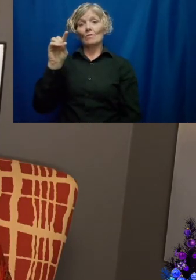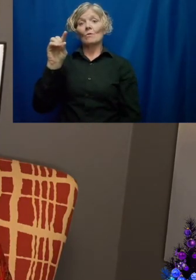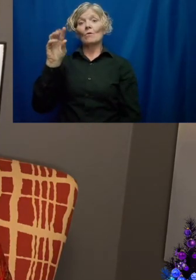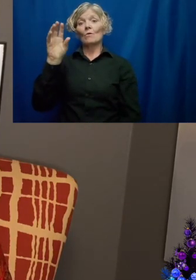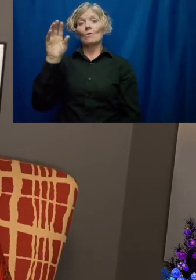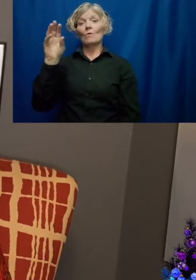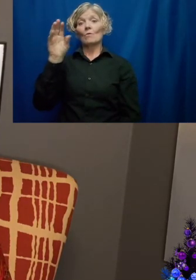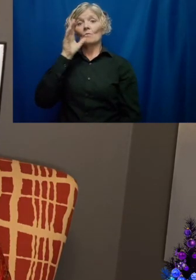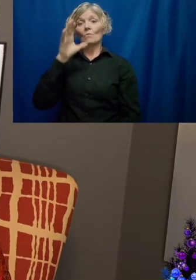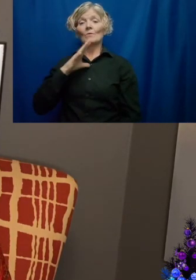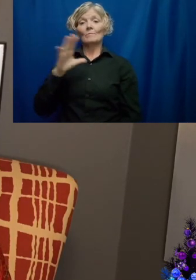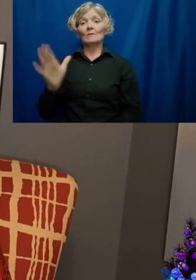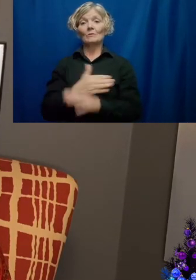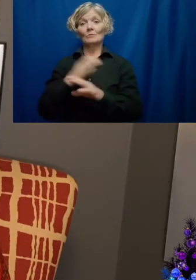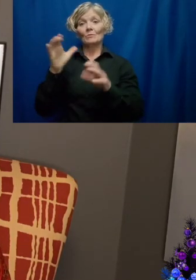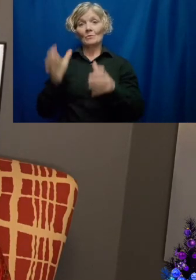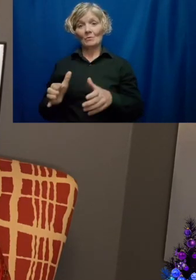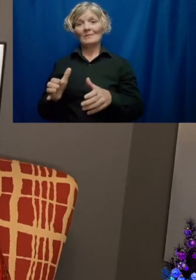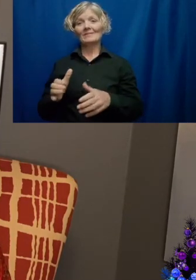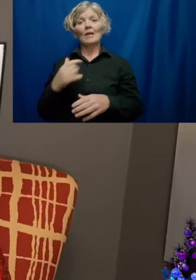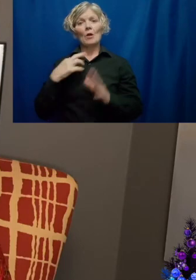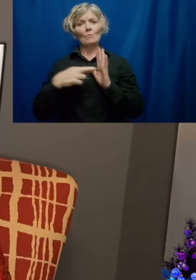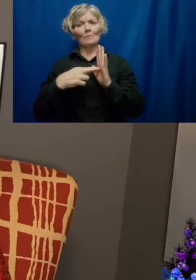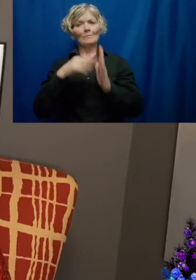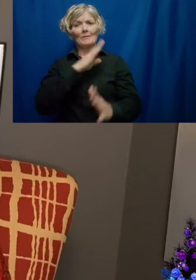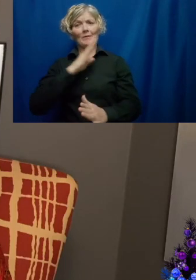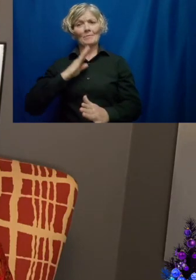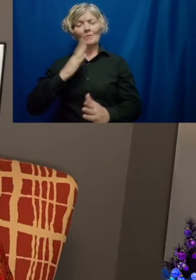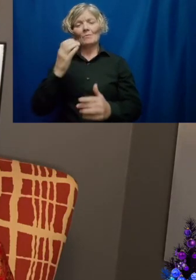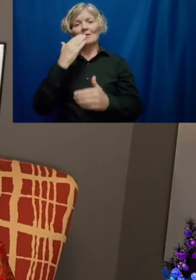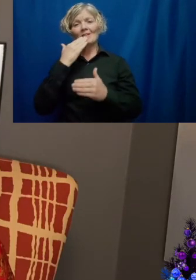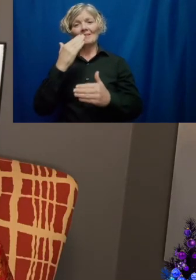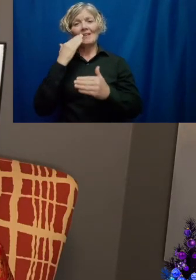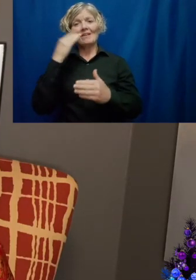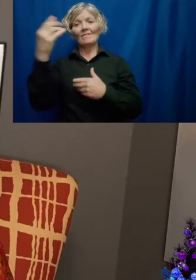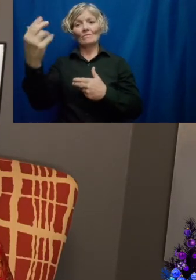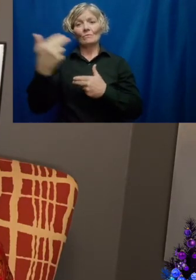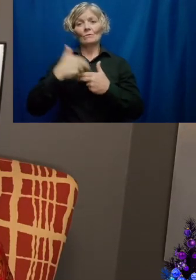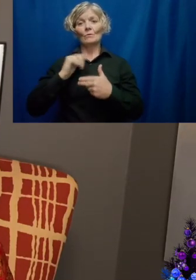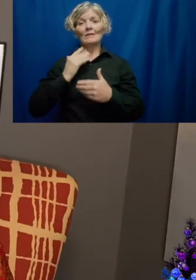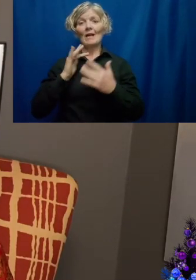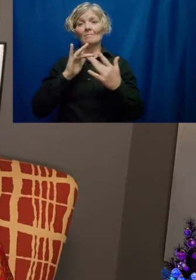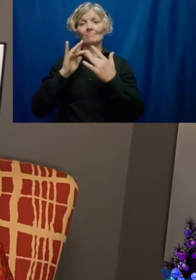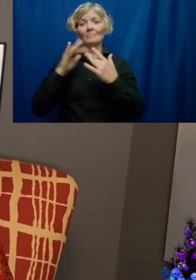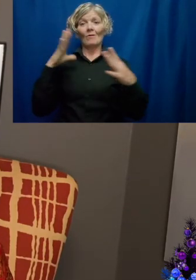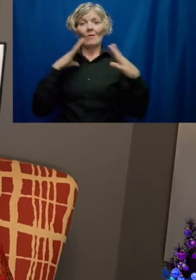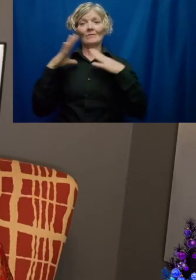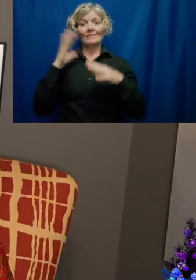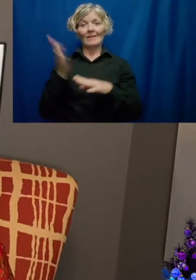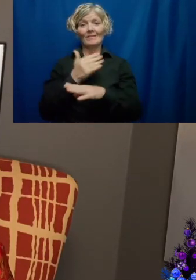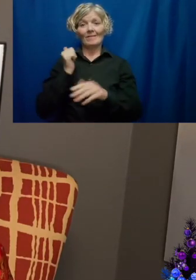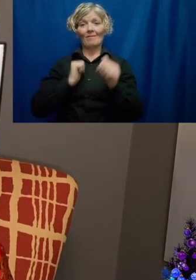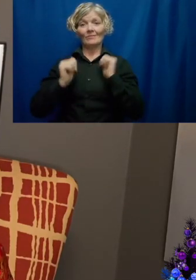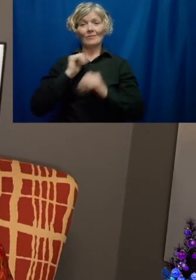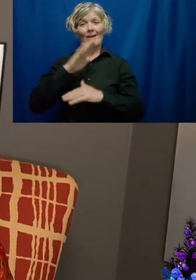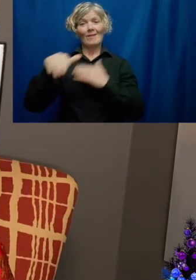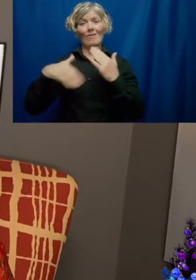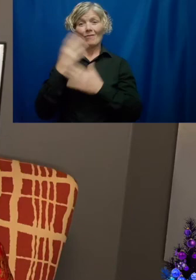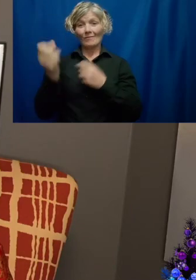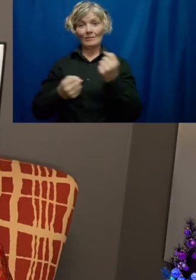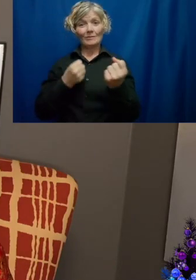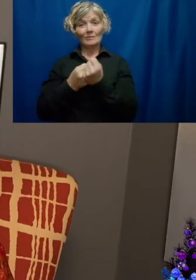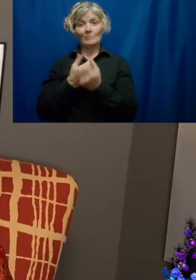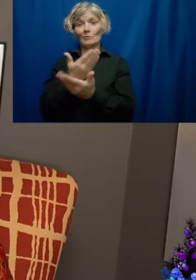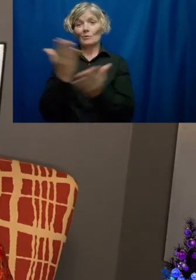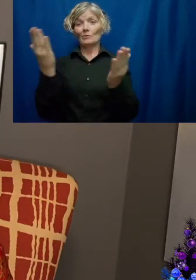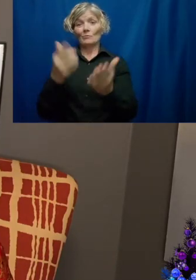like to thank you for attending our virtual holiday concert and for all the support that you've shown us over the past 2 years.